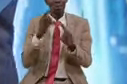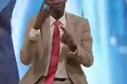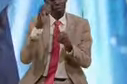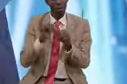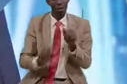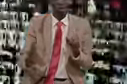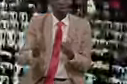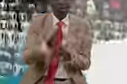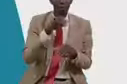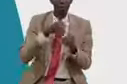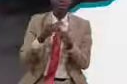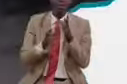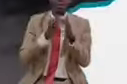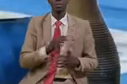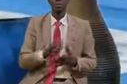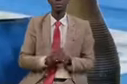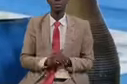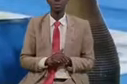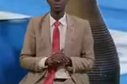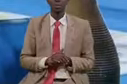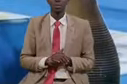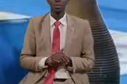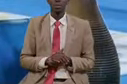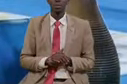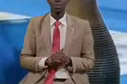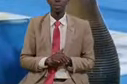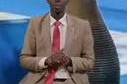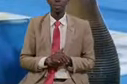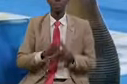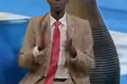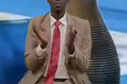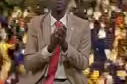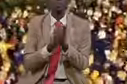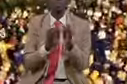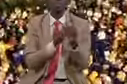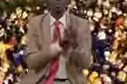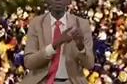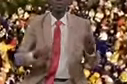in Jesus' name. Praise the Lord.